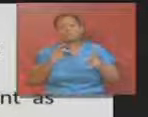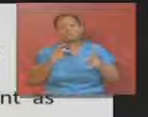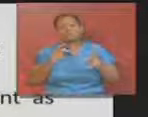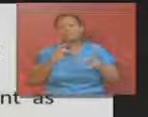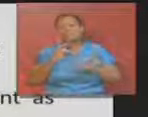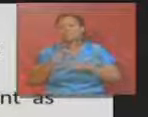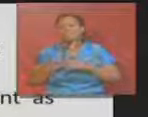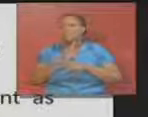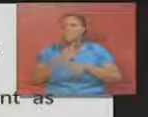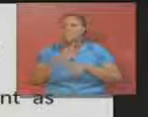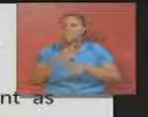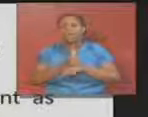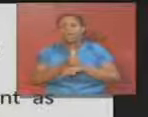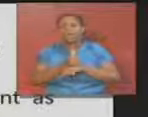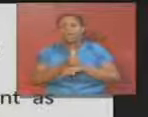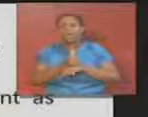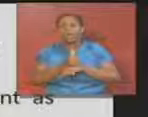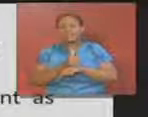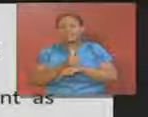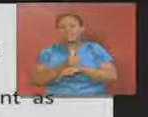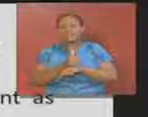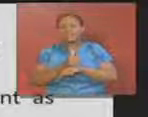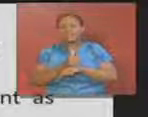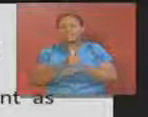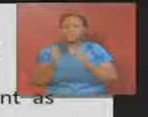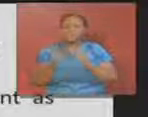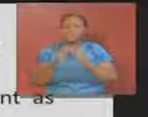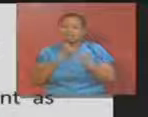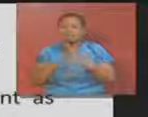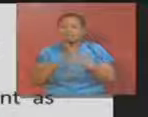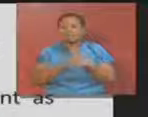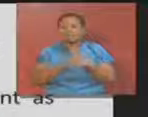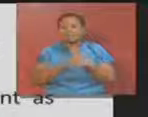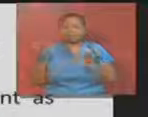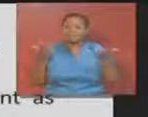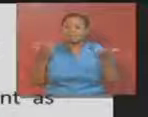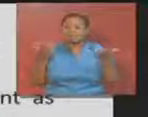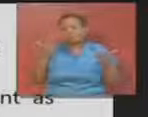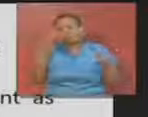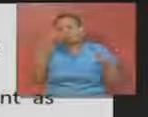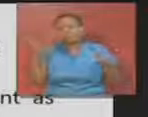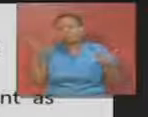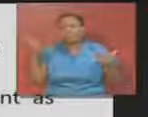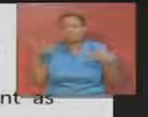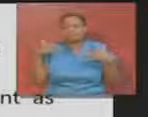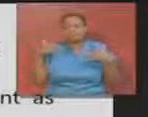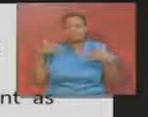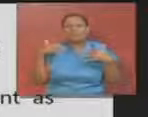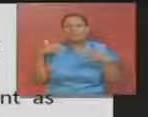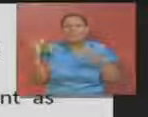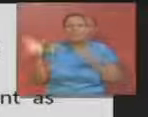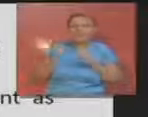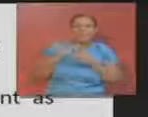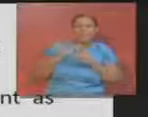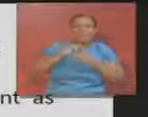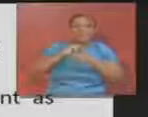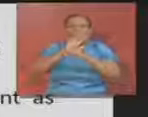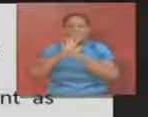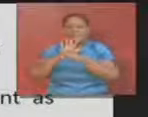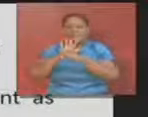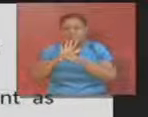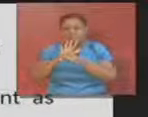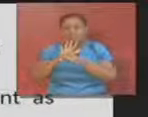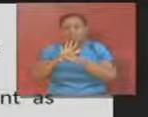healthcare facilities for the reasons I have mentioned. And it is being realized now, almost one year into the